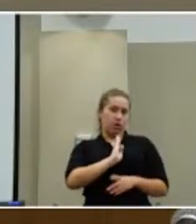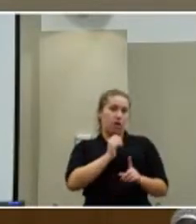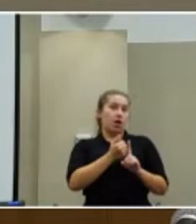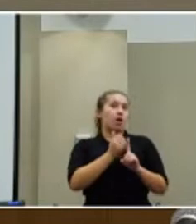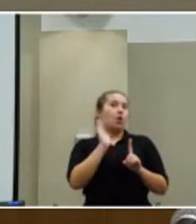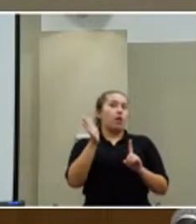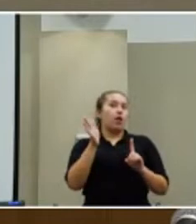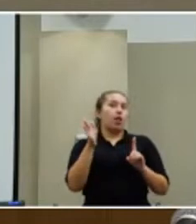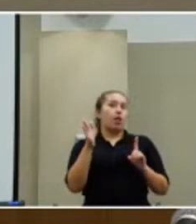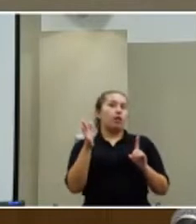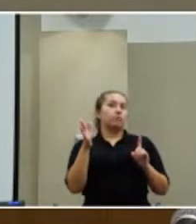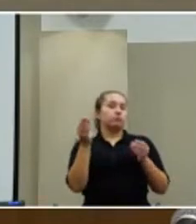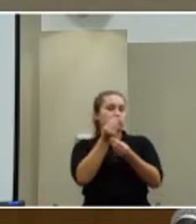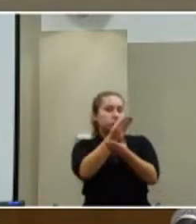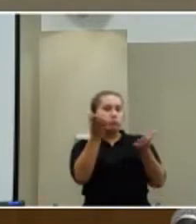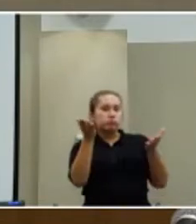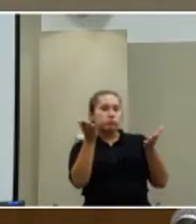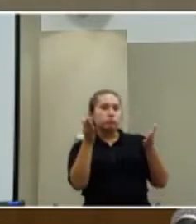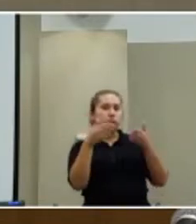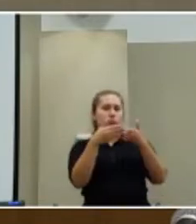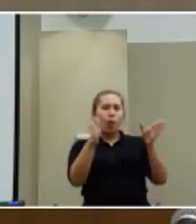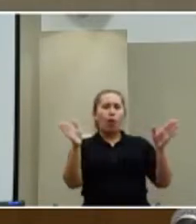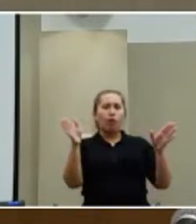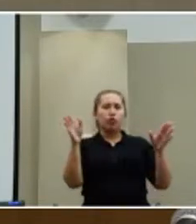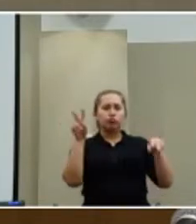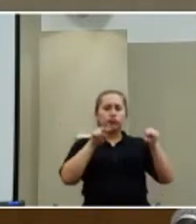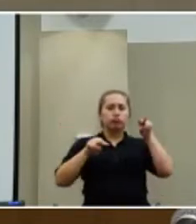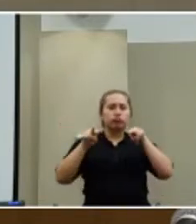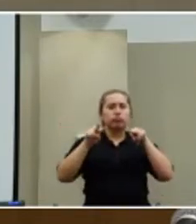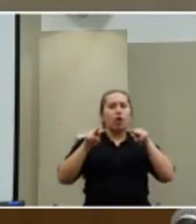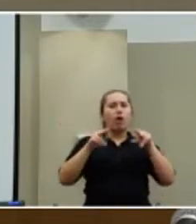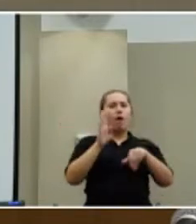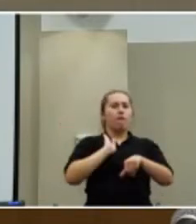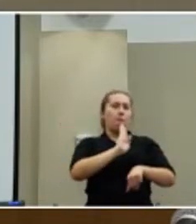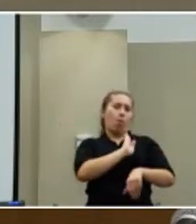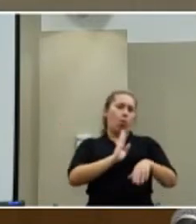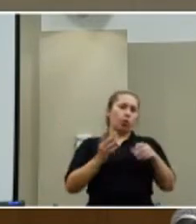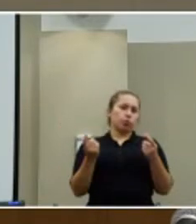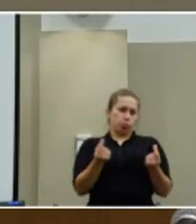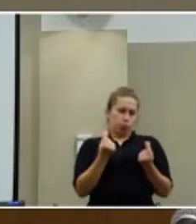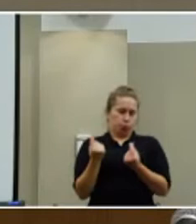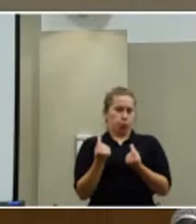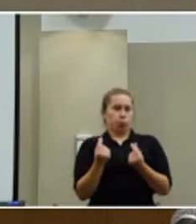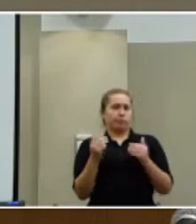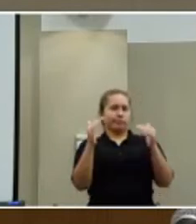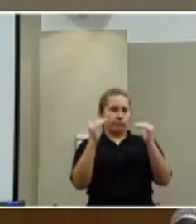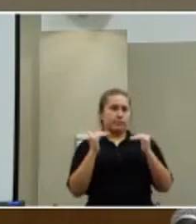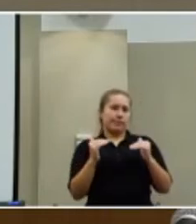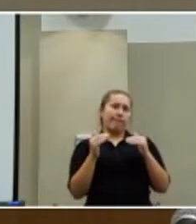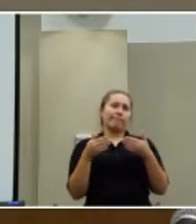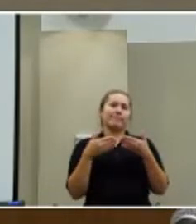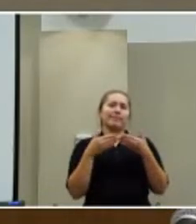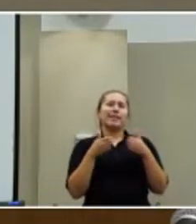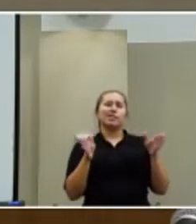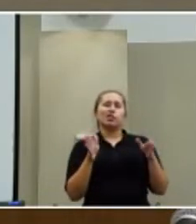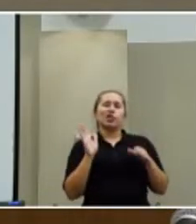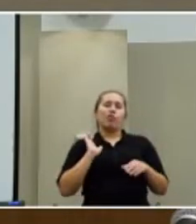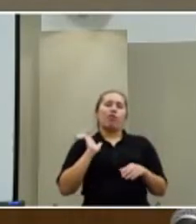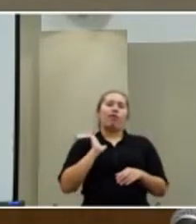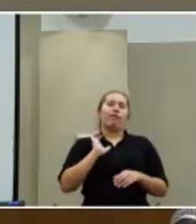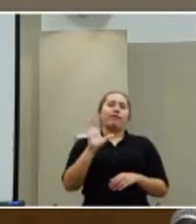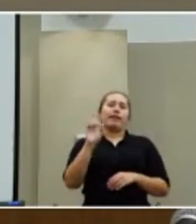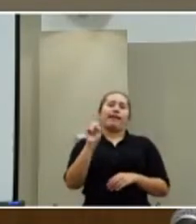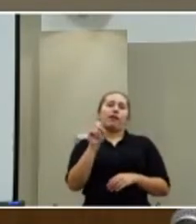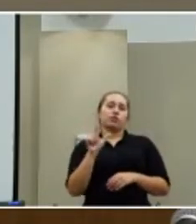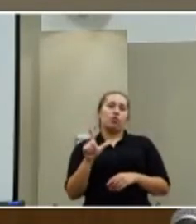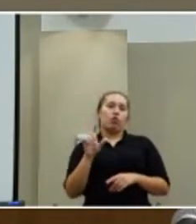provide an overview of the board's functions. Then the Access Board General Counsel, Chris Kaczynski, is going